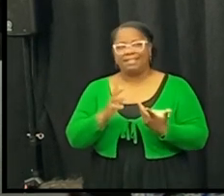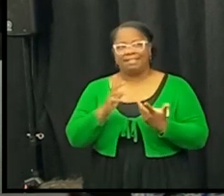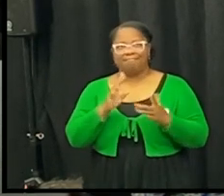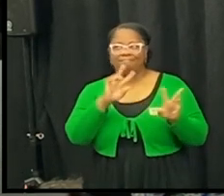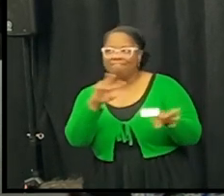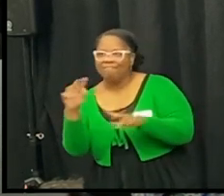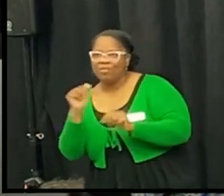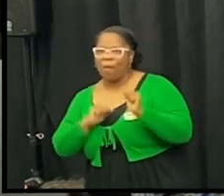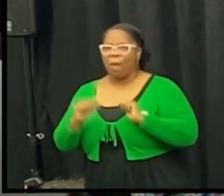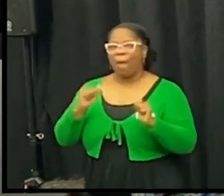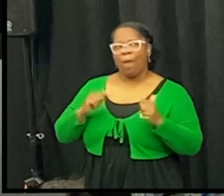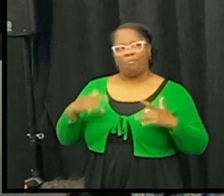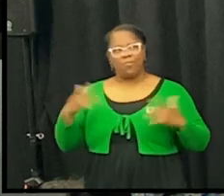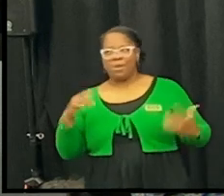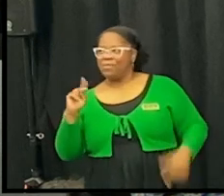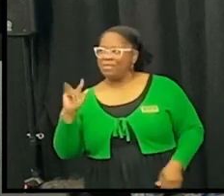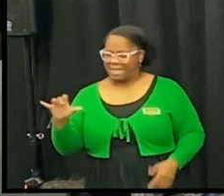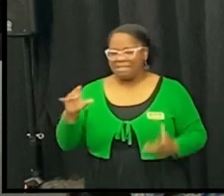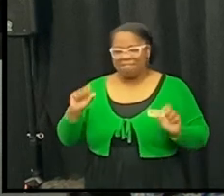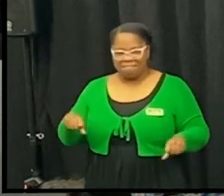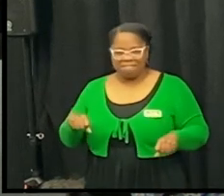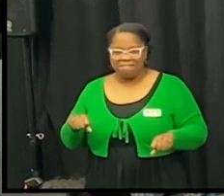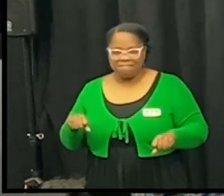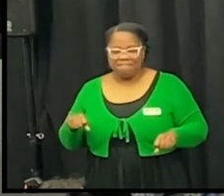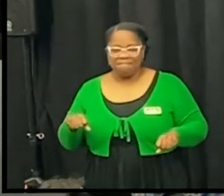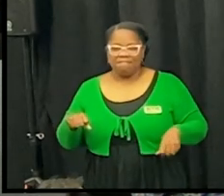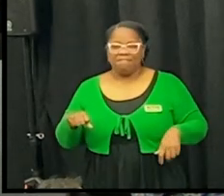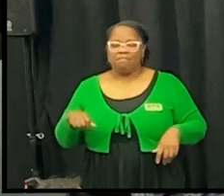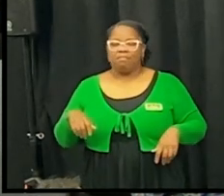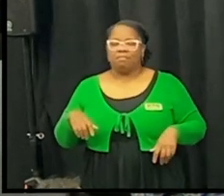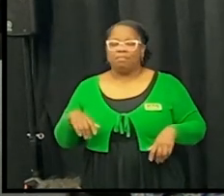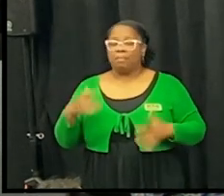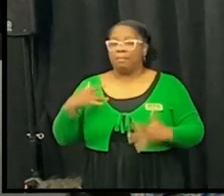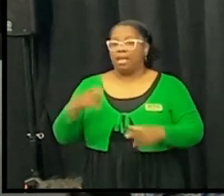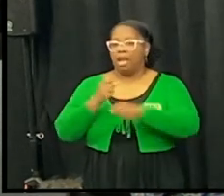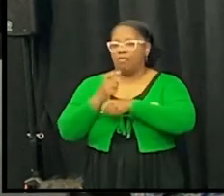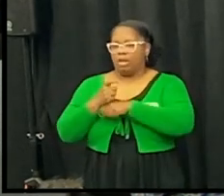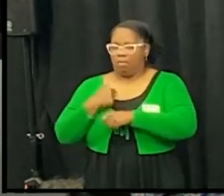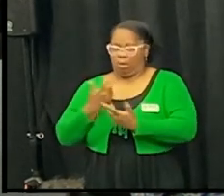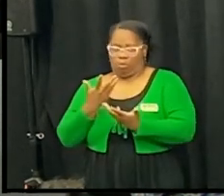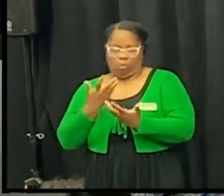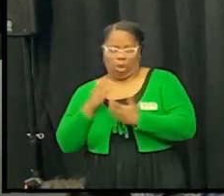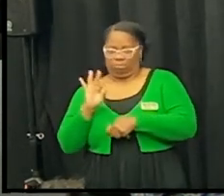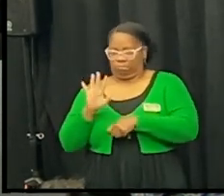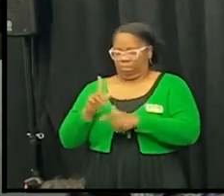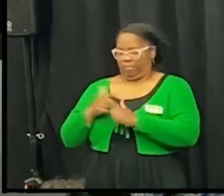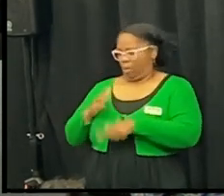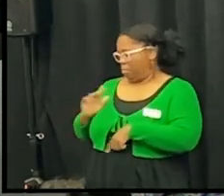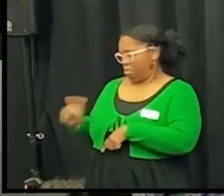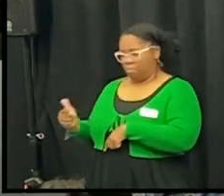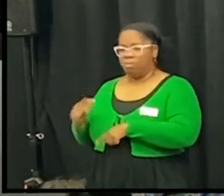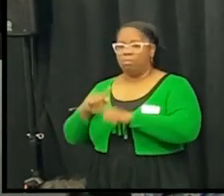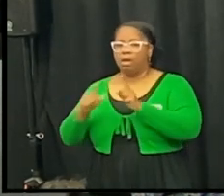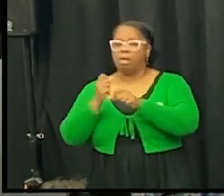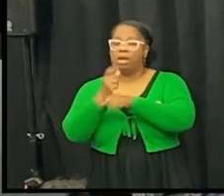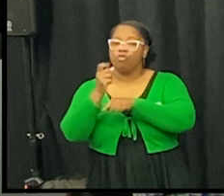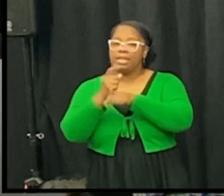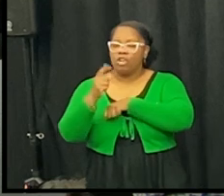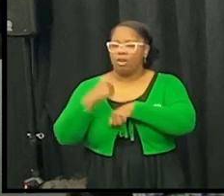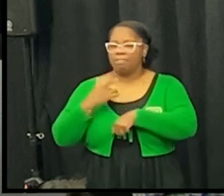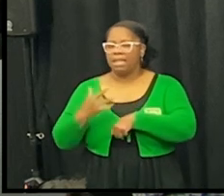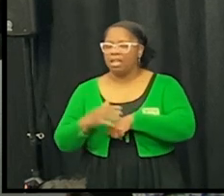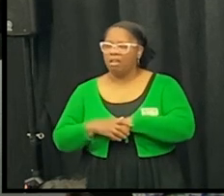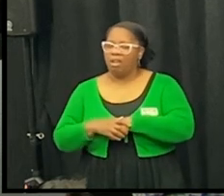and kind of see what the New York scene is like. And every year, I just want to say this and then I'll pass it on, but every year I'm always like,